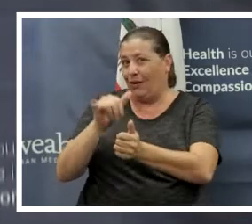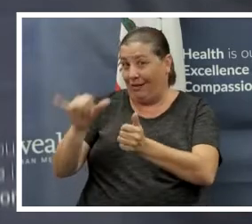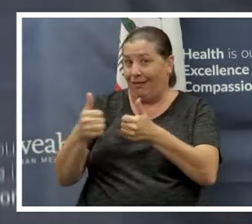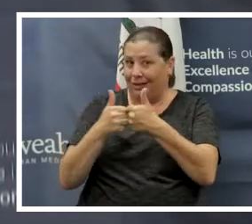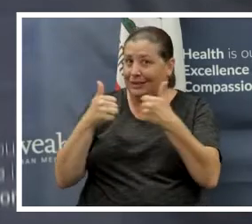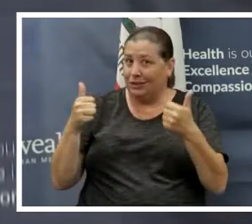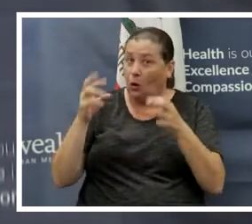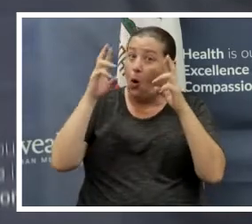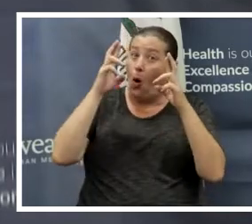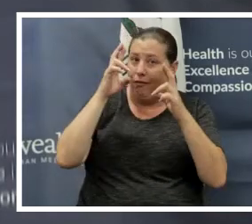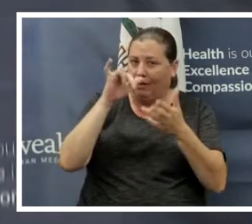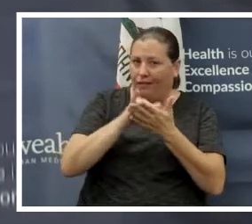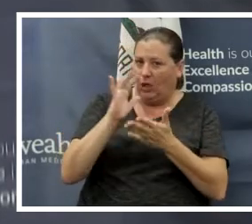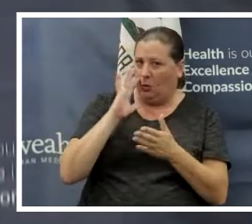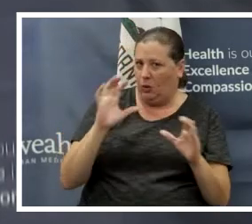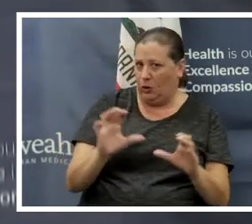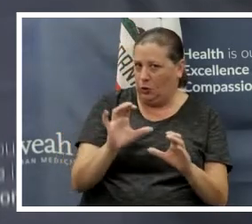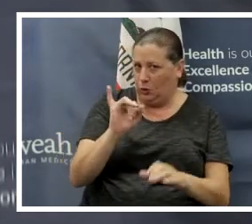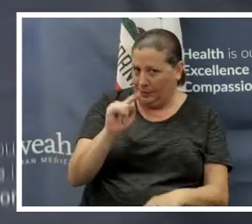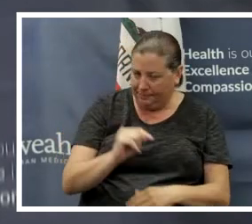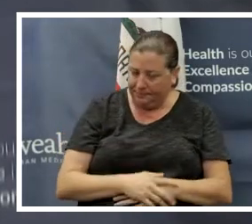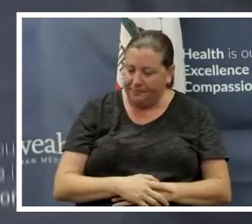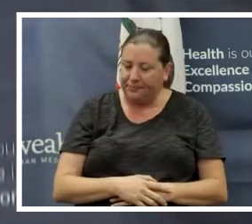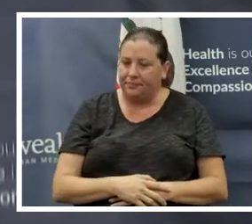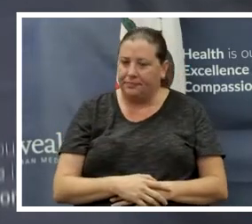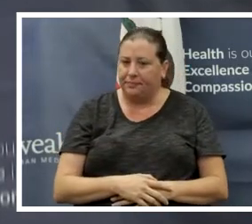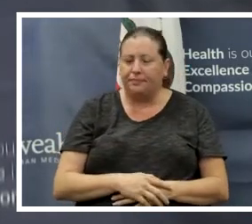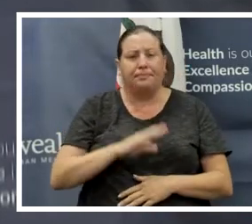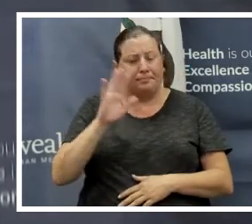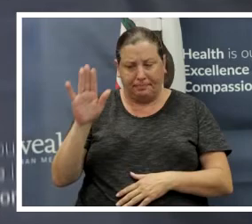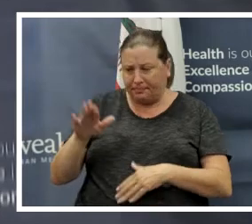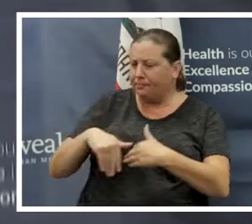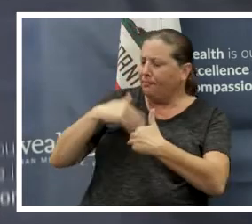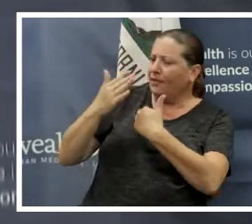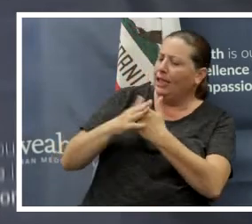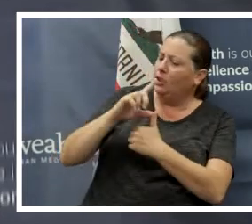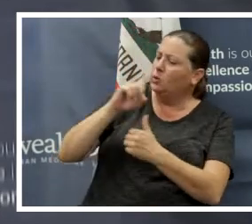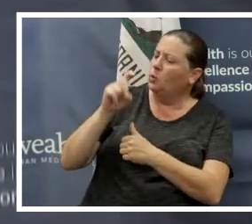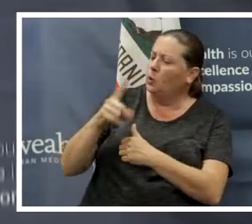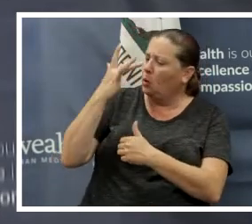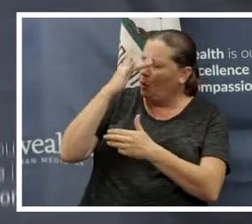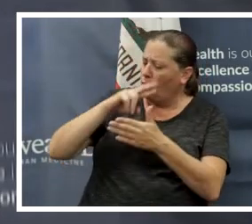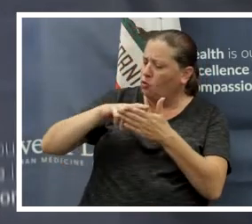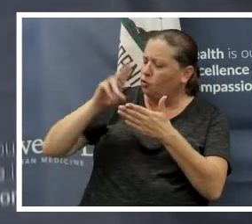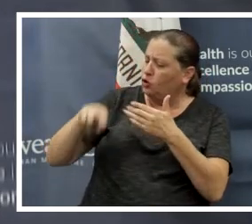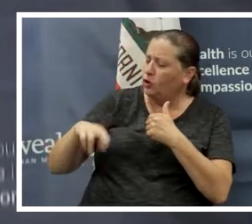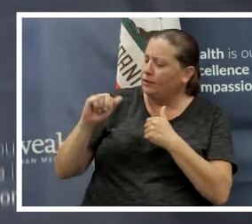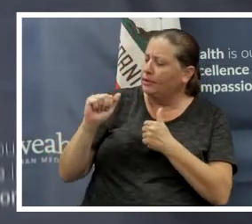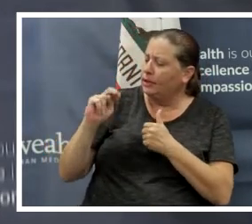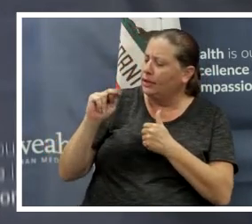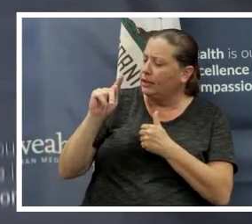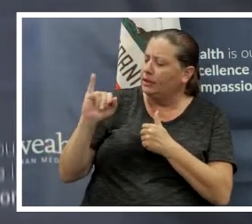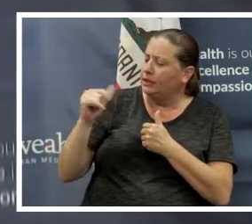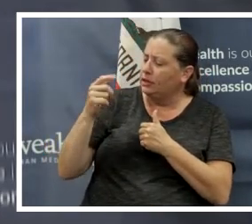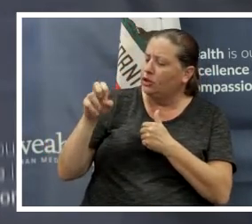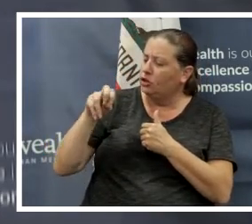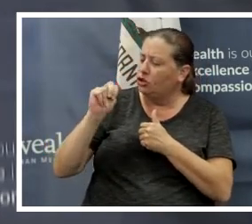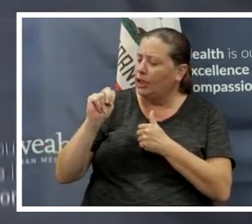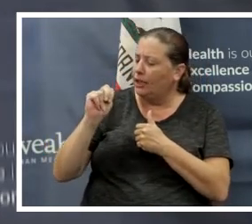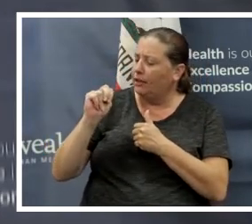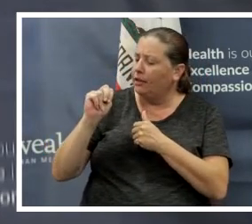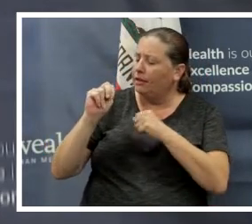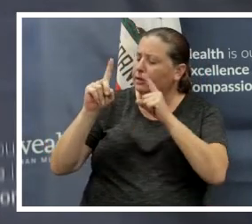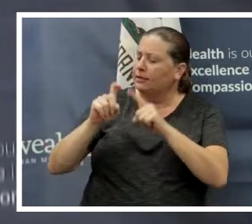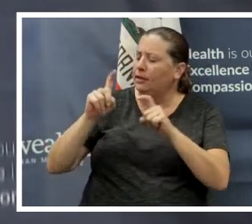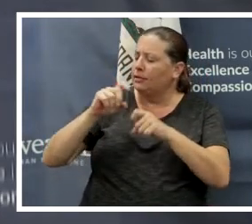trick. Okay. So next question, why are the results of antigen tests not included in California's testing